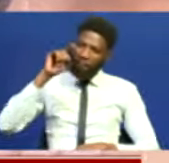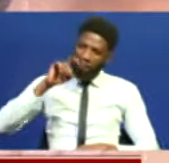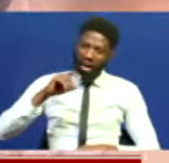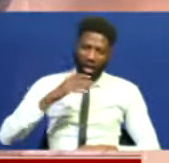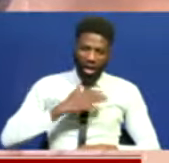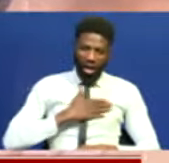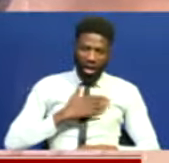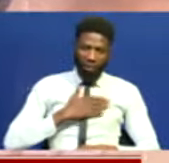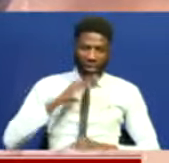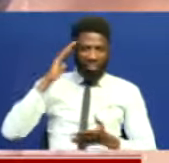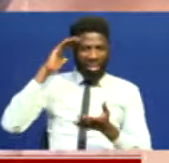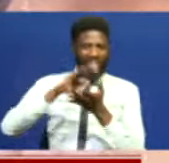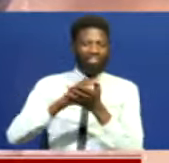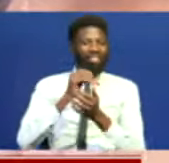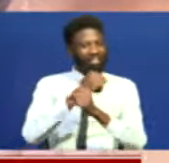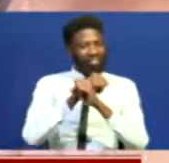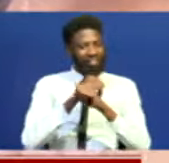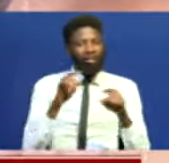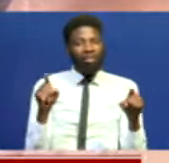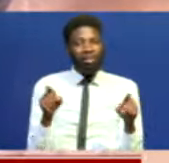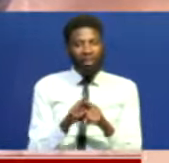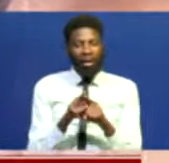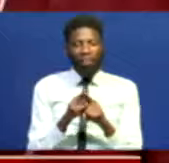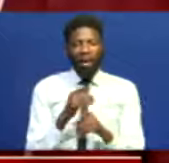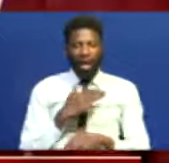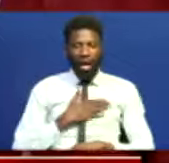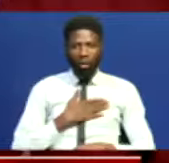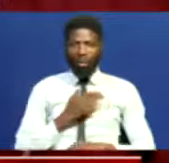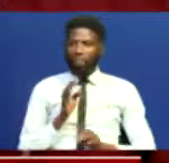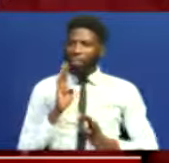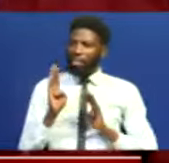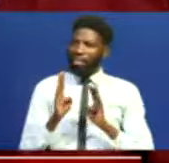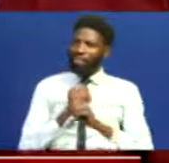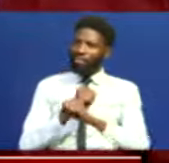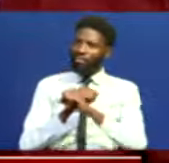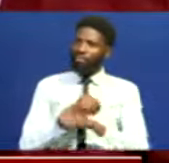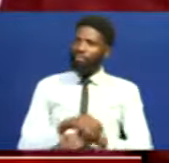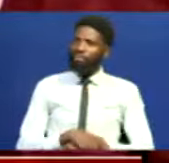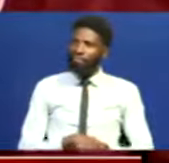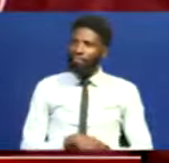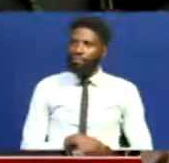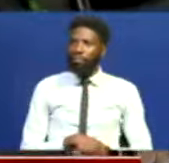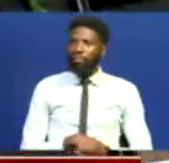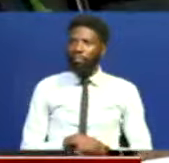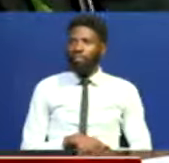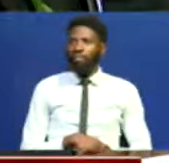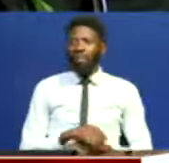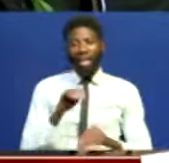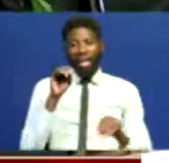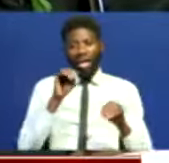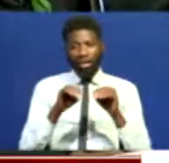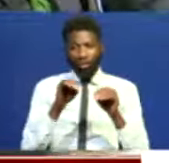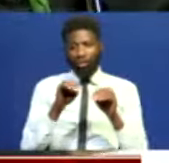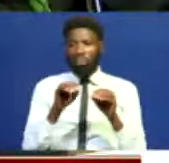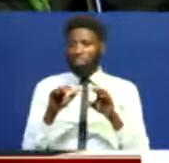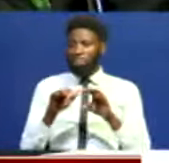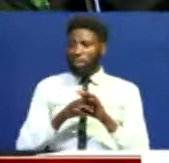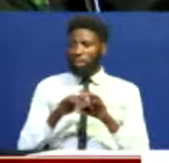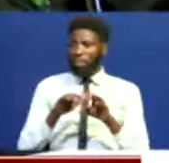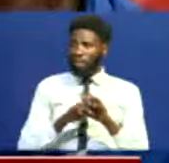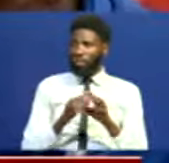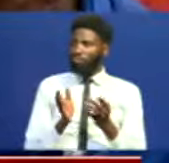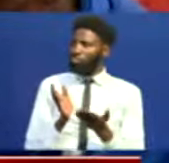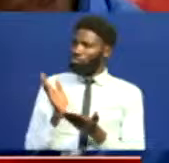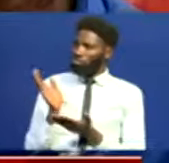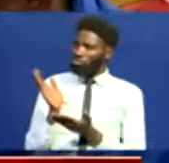in, and we must defend our morality. Meanwhile, the planned elections of new board members for the Association for the